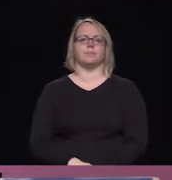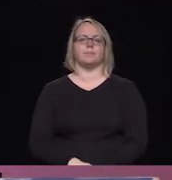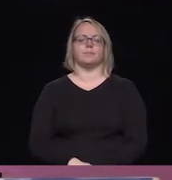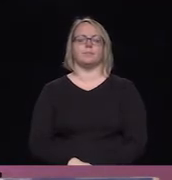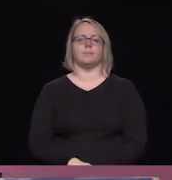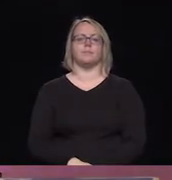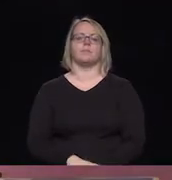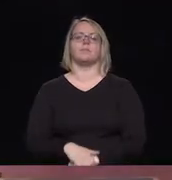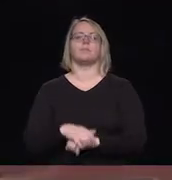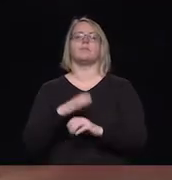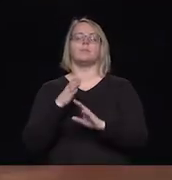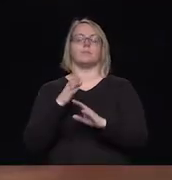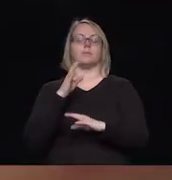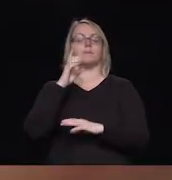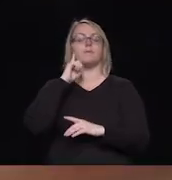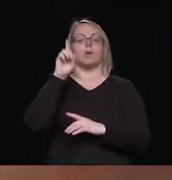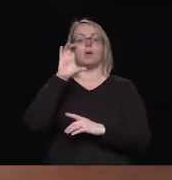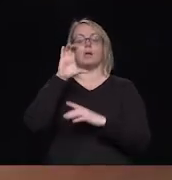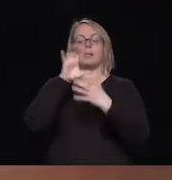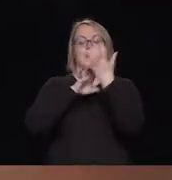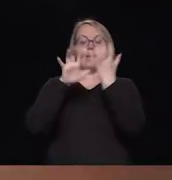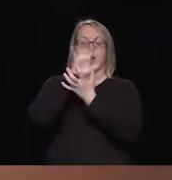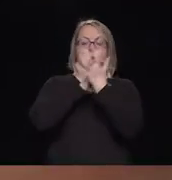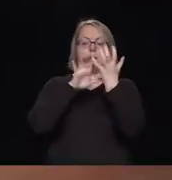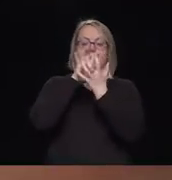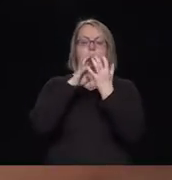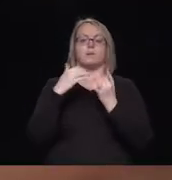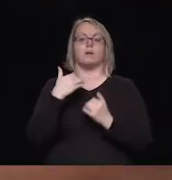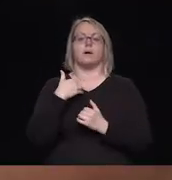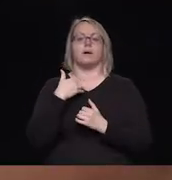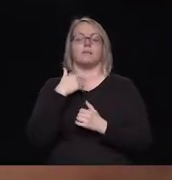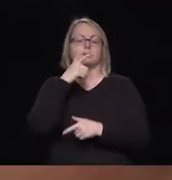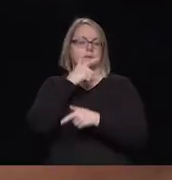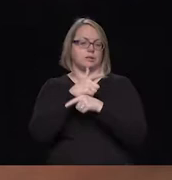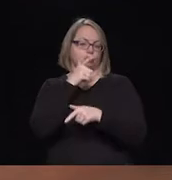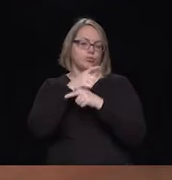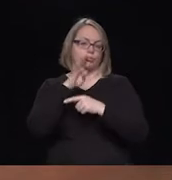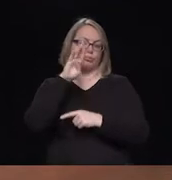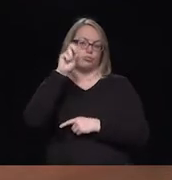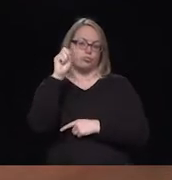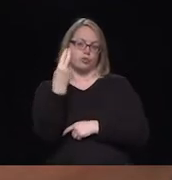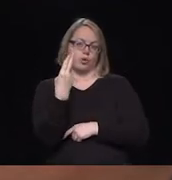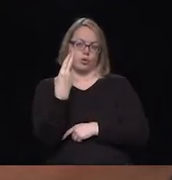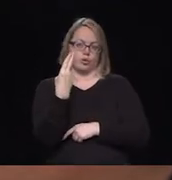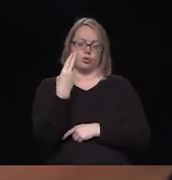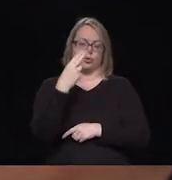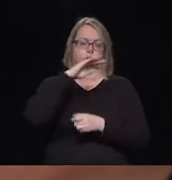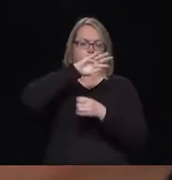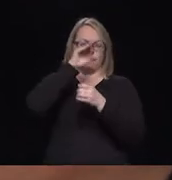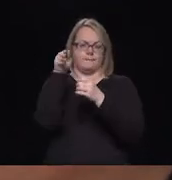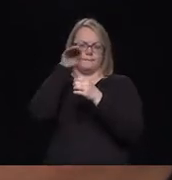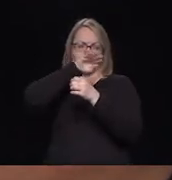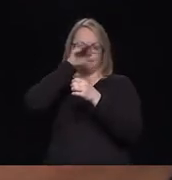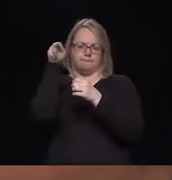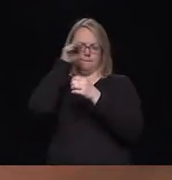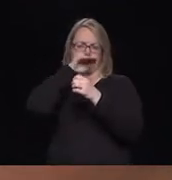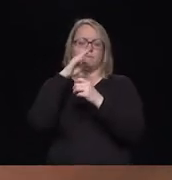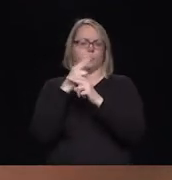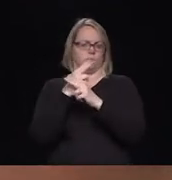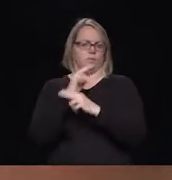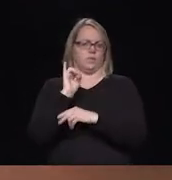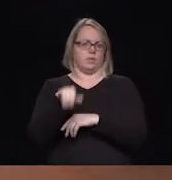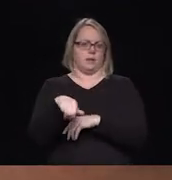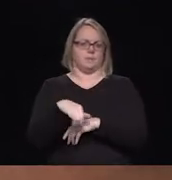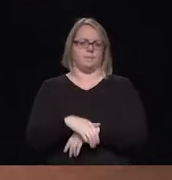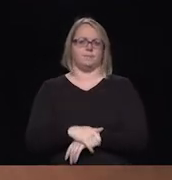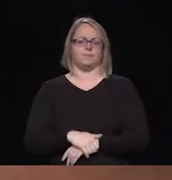You can use a flat brush or a round brush. But if you have this curved brush, it's a wonderful tool to use.